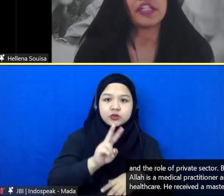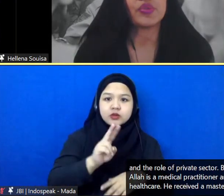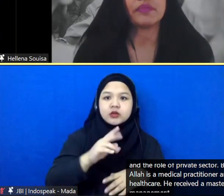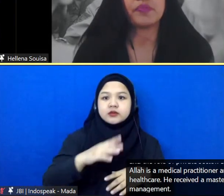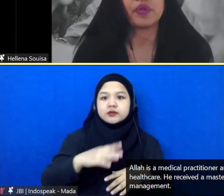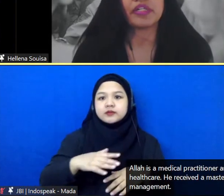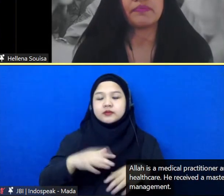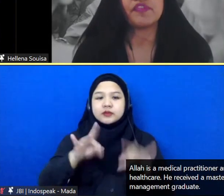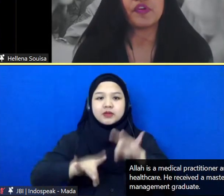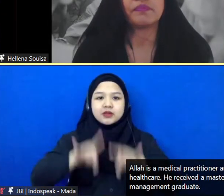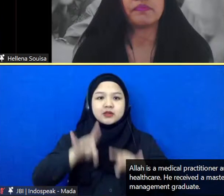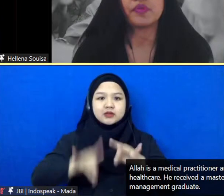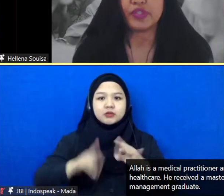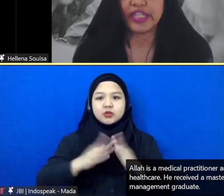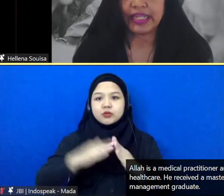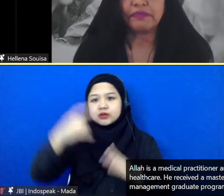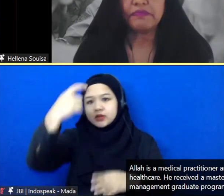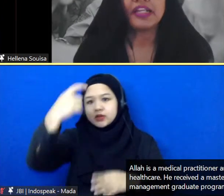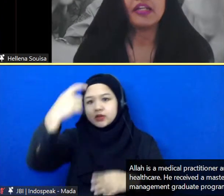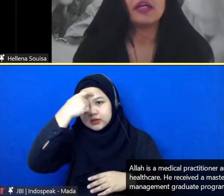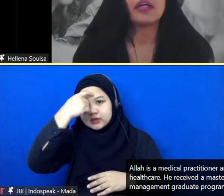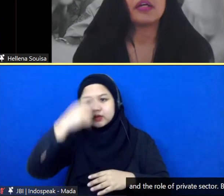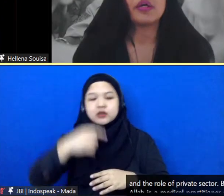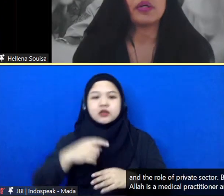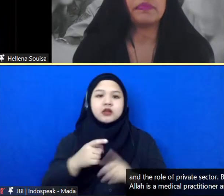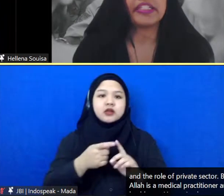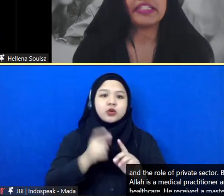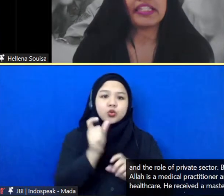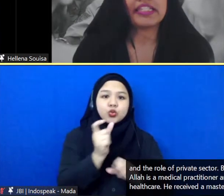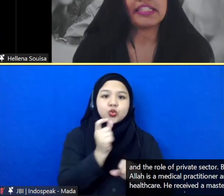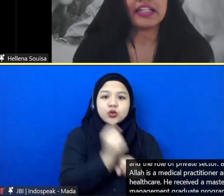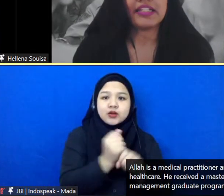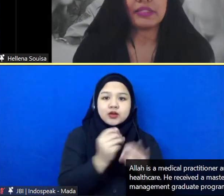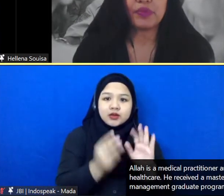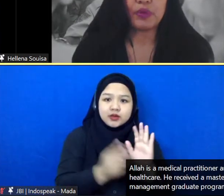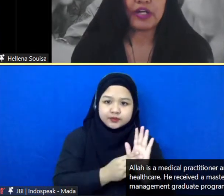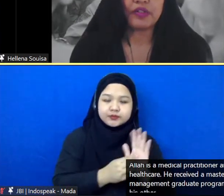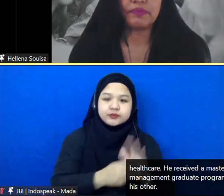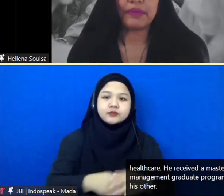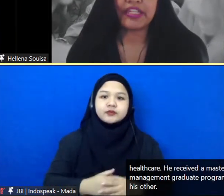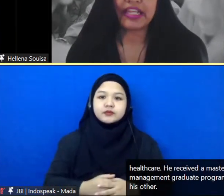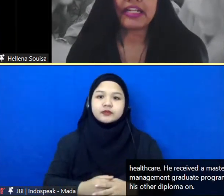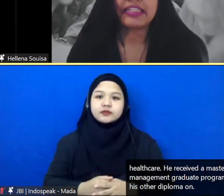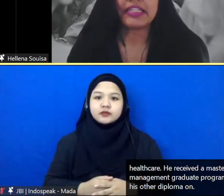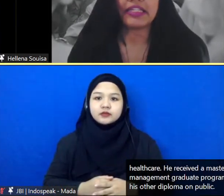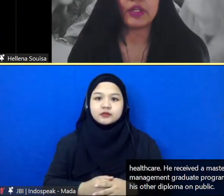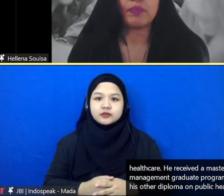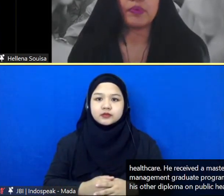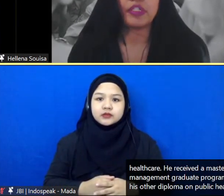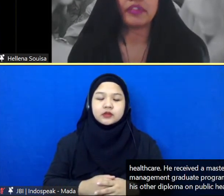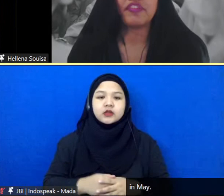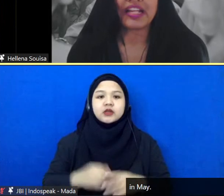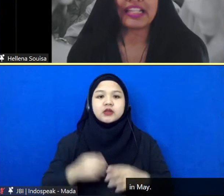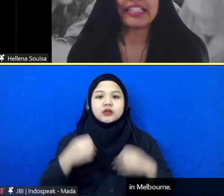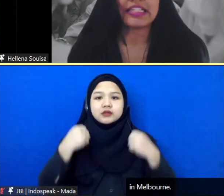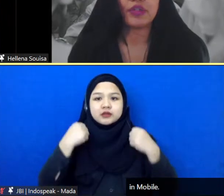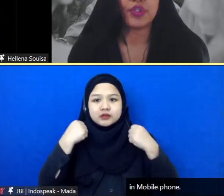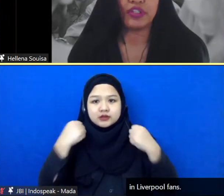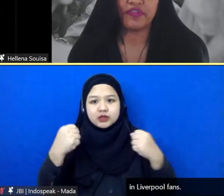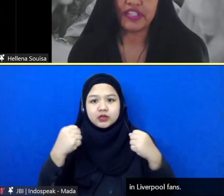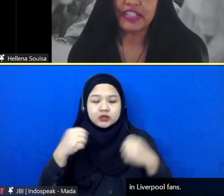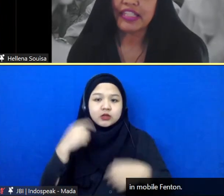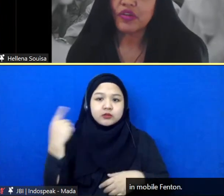management graduate program from UGM, completed his other diploma on public health in Leopold